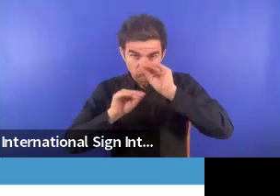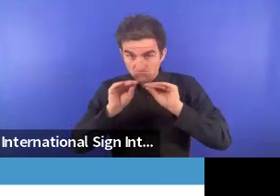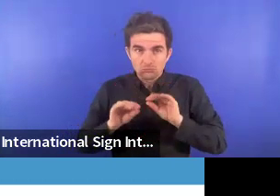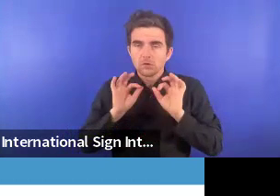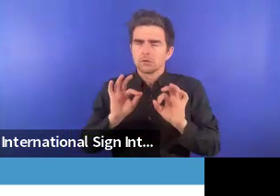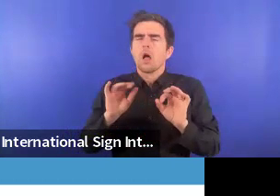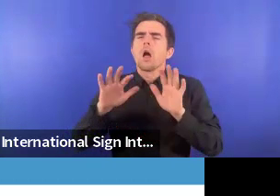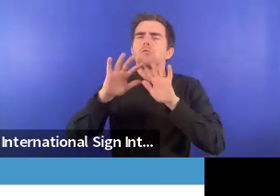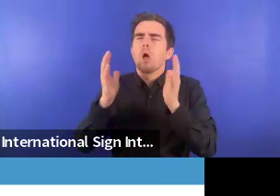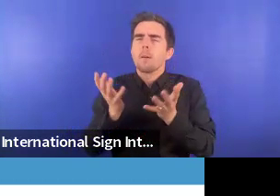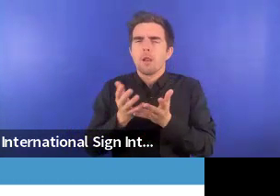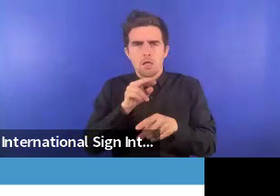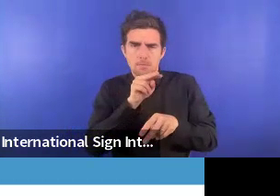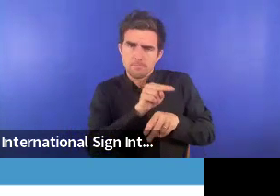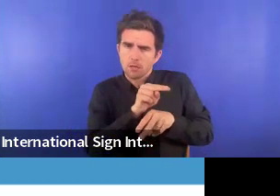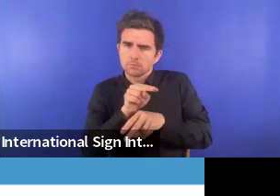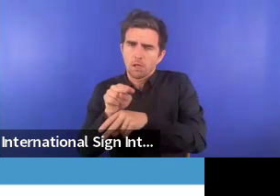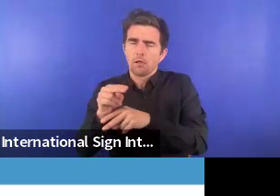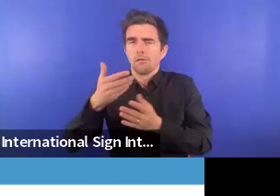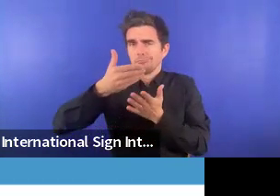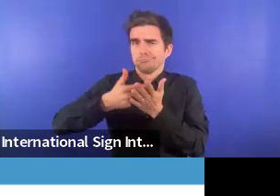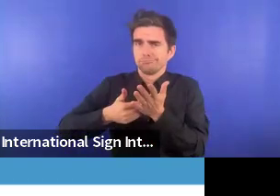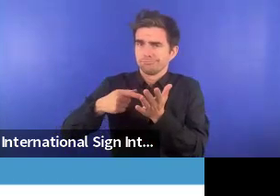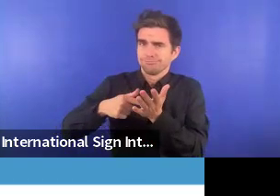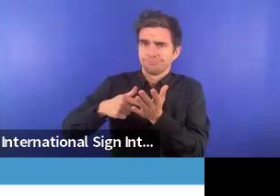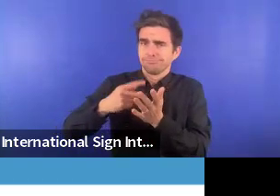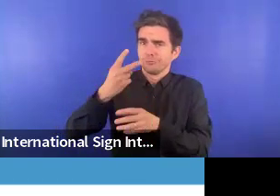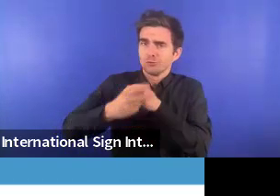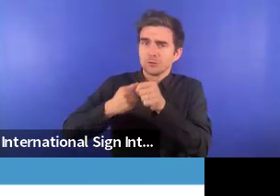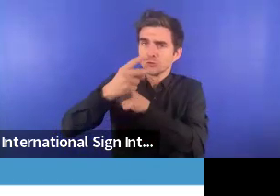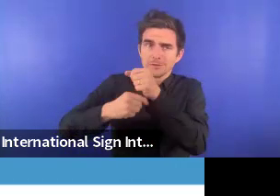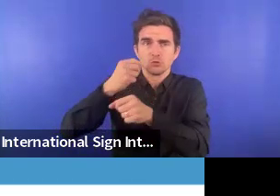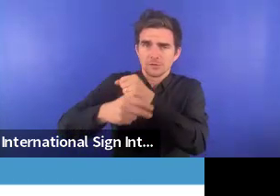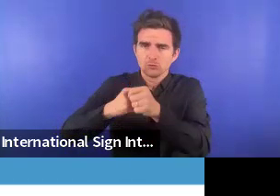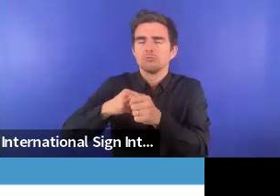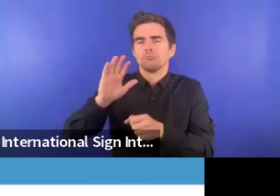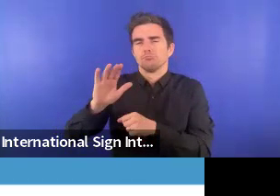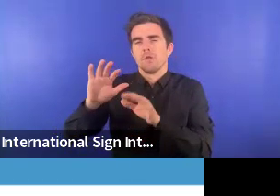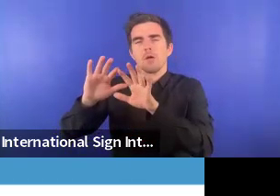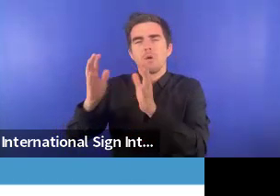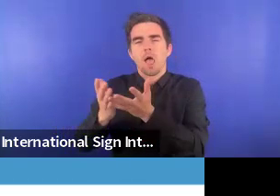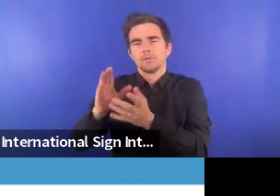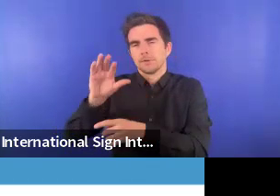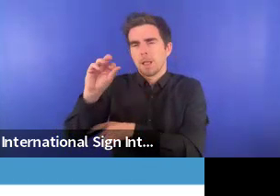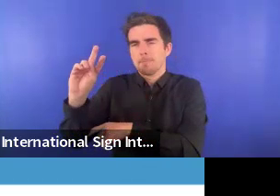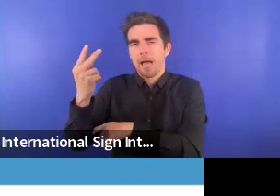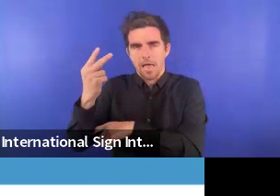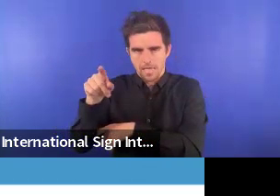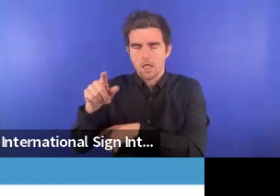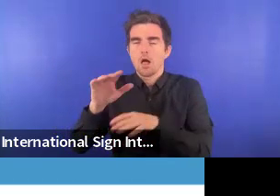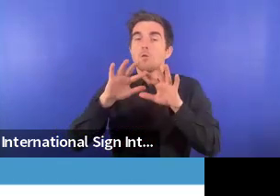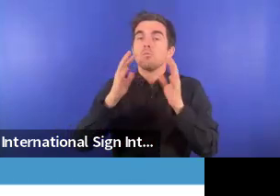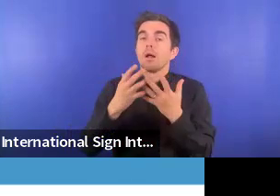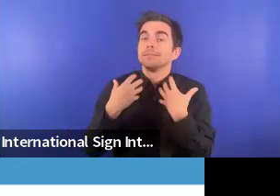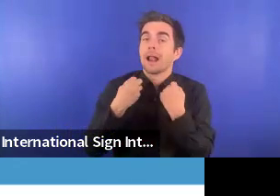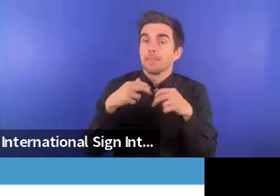the World Health Organization, and it tracks 2 indicators on service